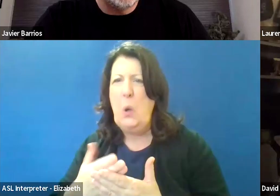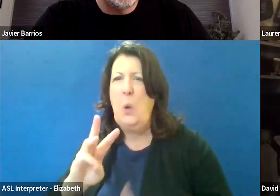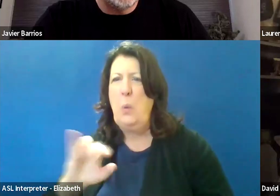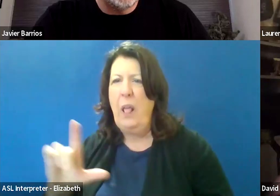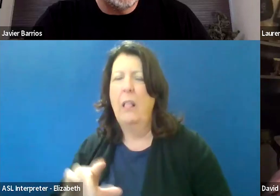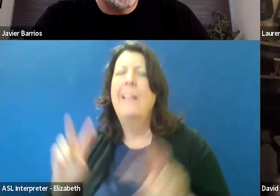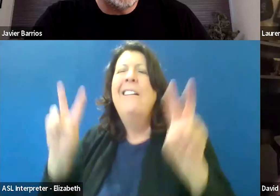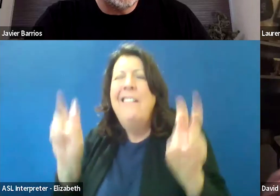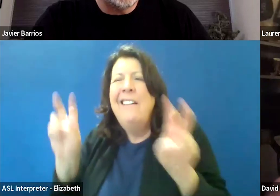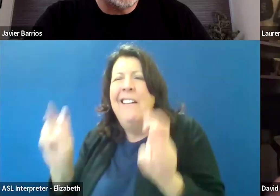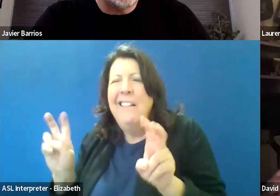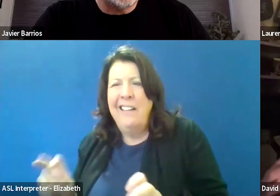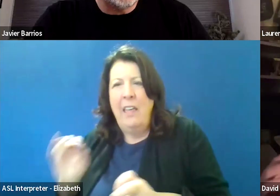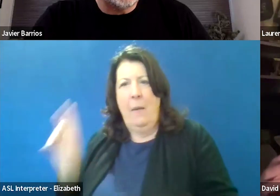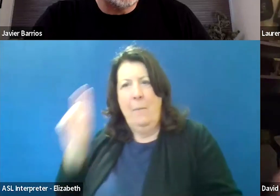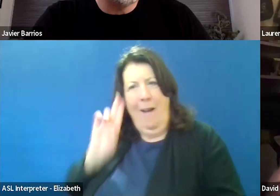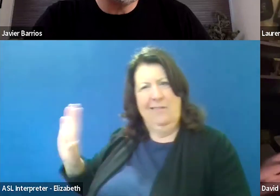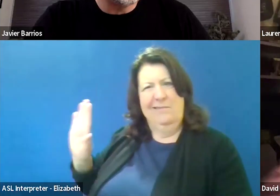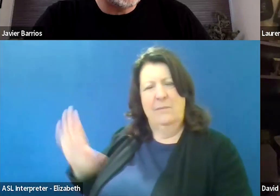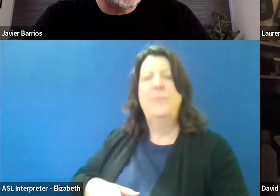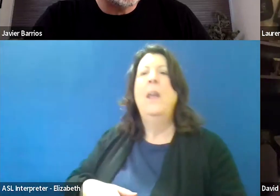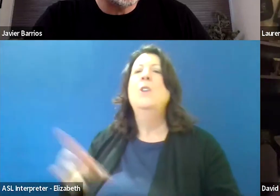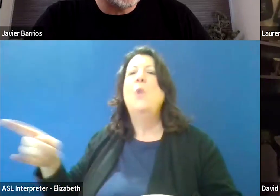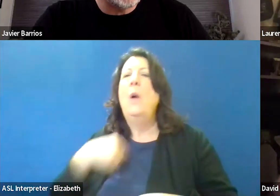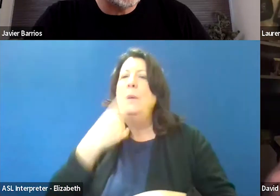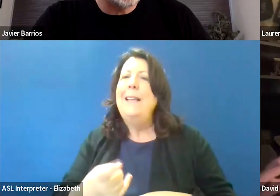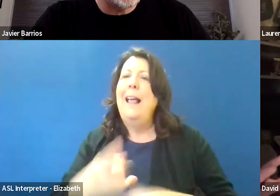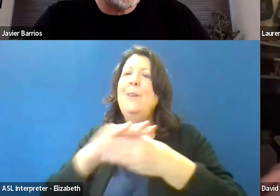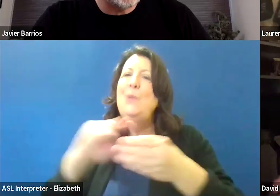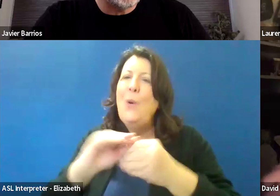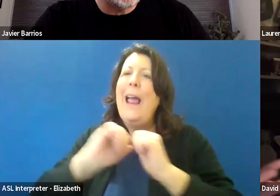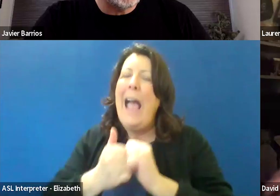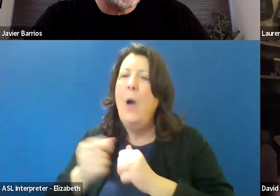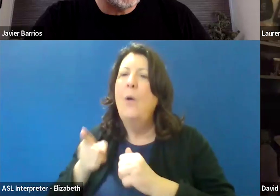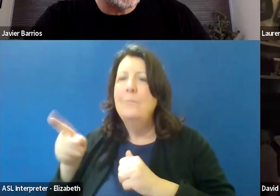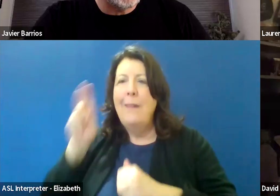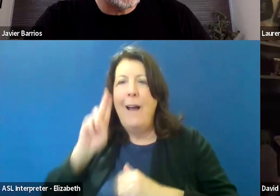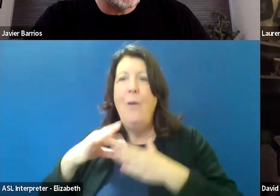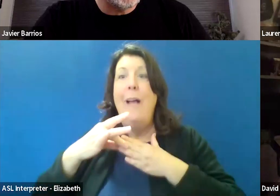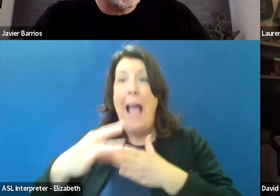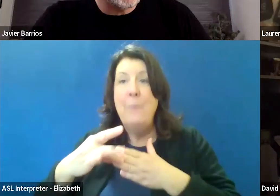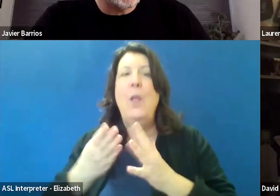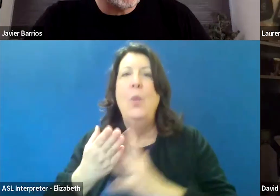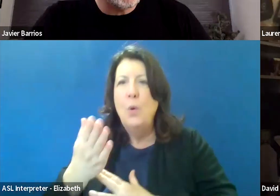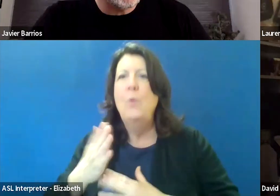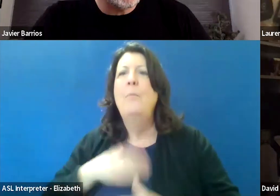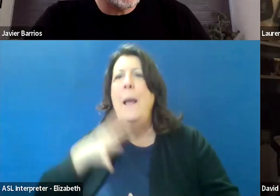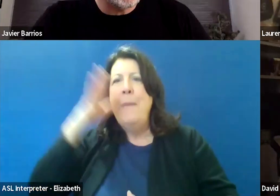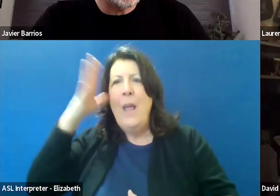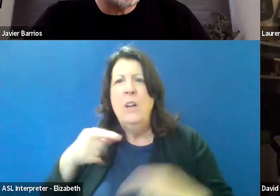he kind of guided me through these difficult years and the difficulty of high school and my parents' fraught relationship. And I wrote it,